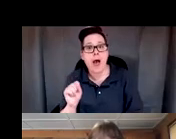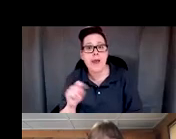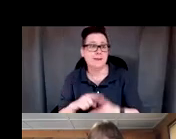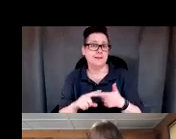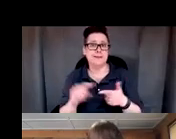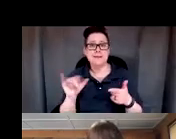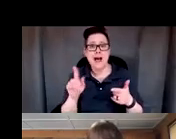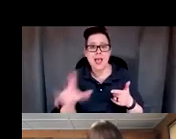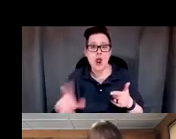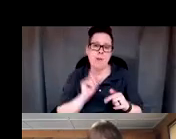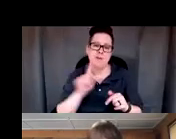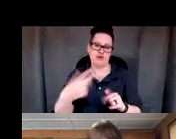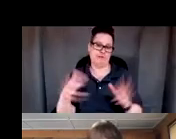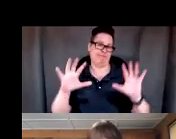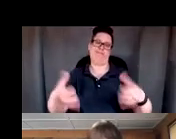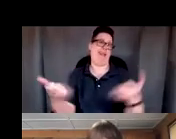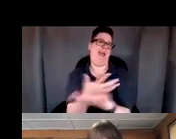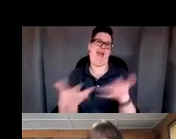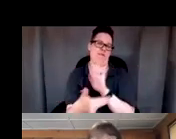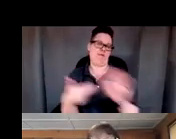just categorized as an overdose.